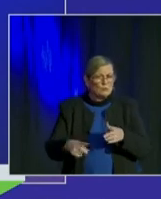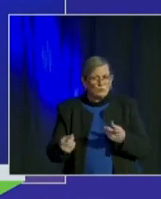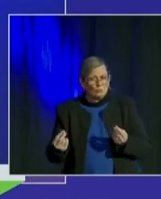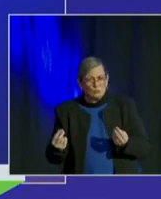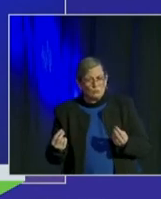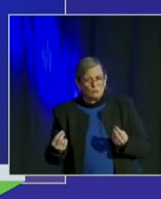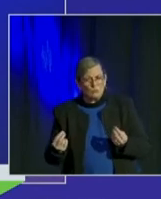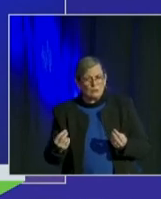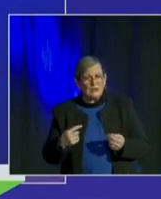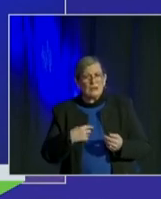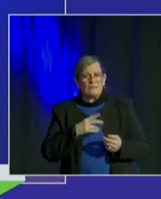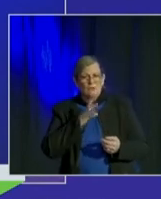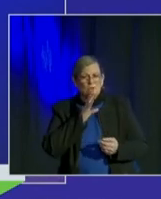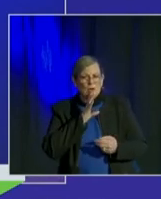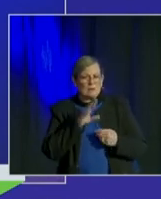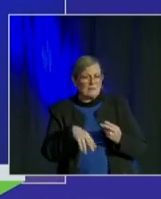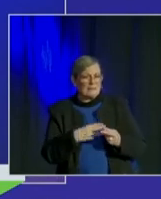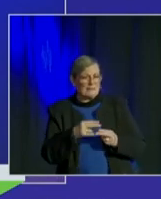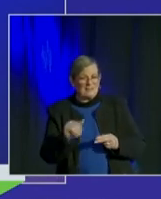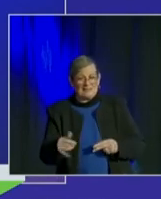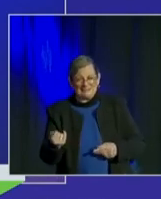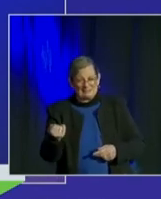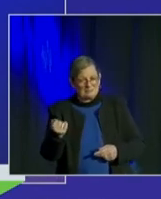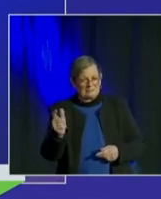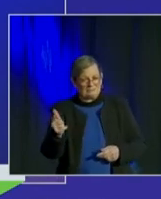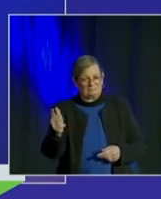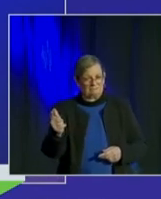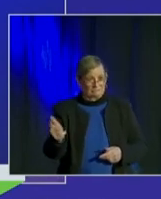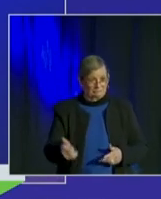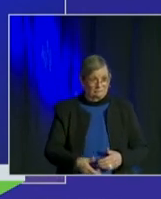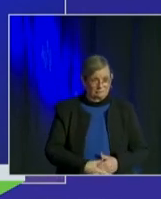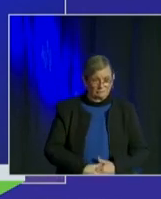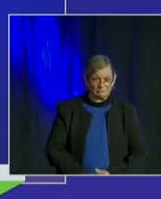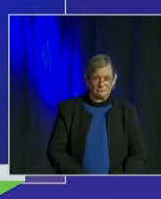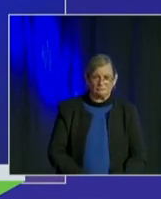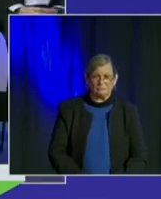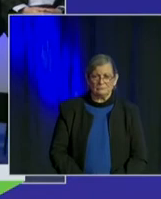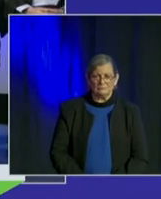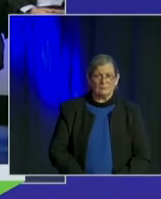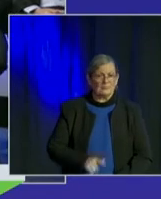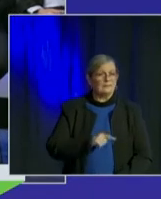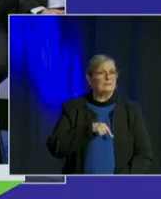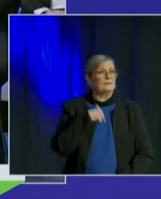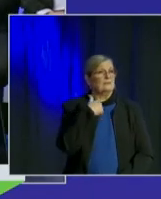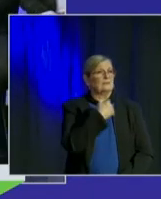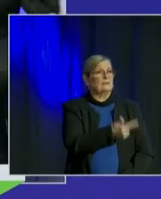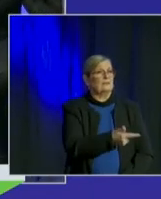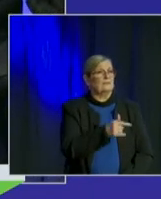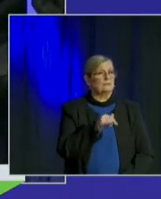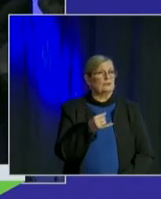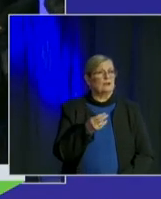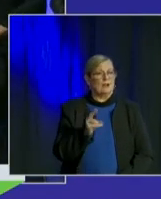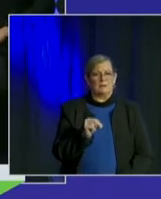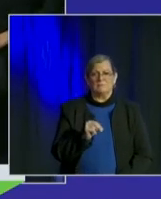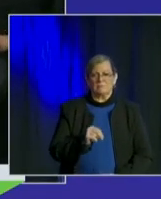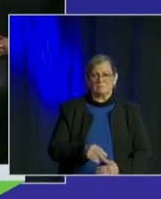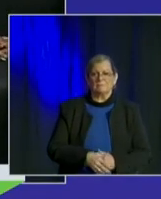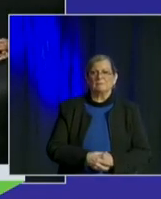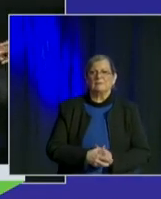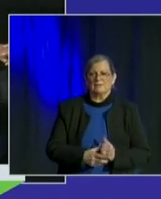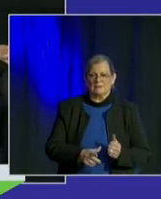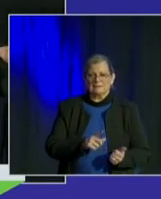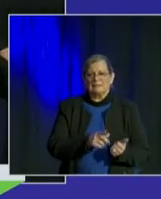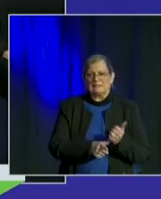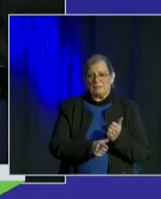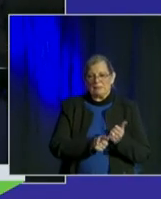will talk a little bit about what we have for startups. Well, and I'd love to connect with you to talk about some of